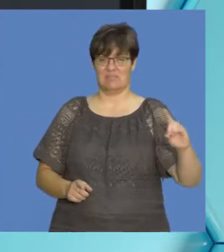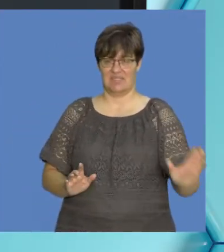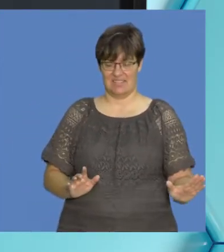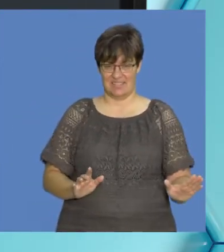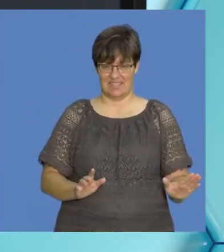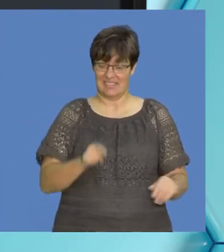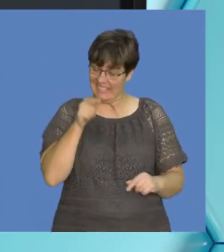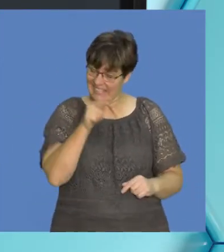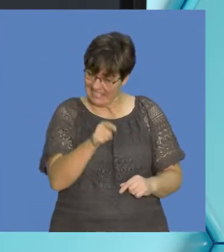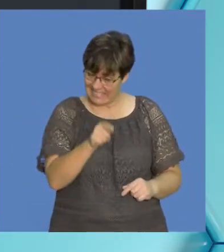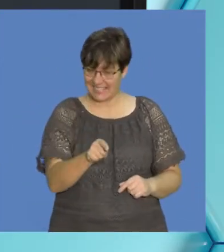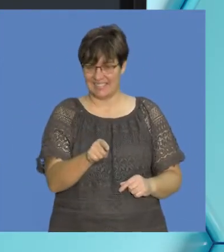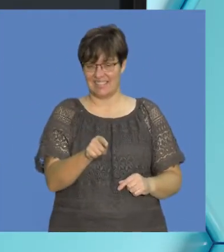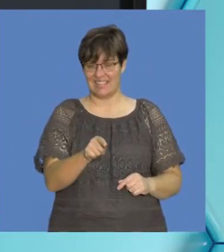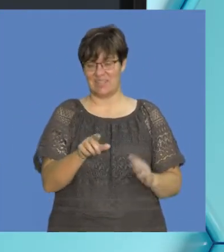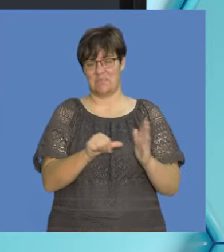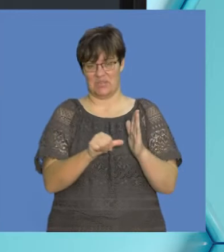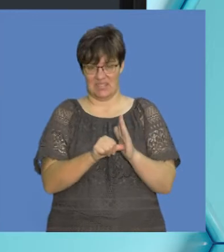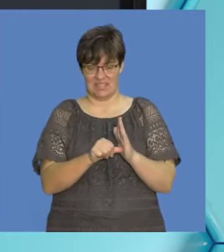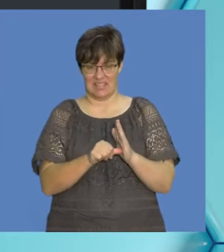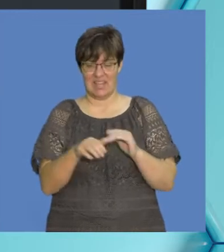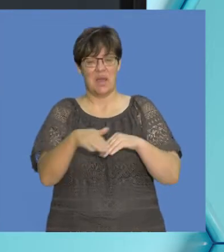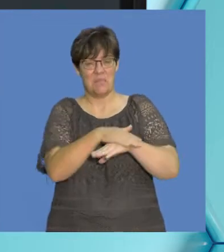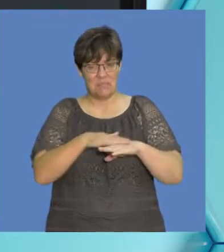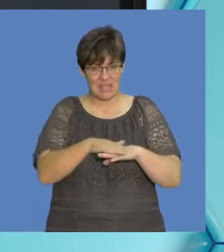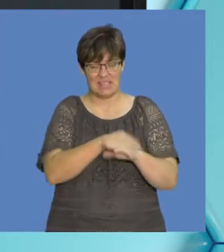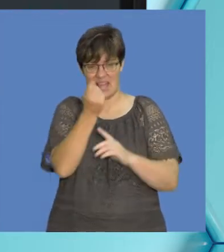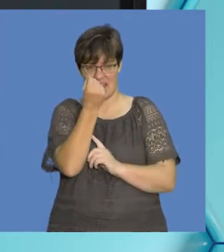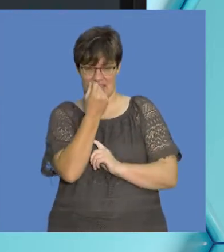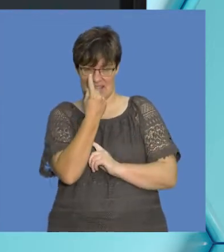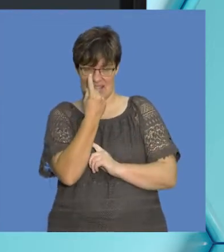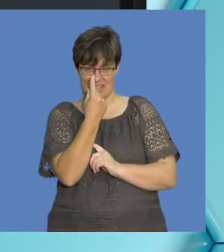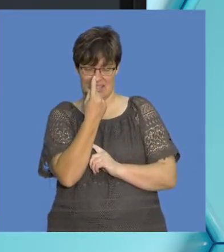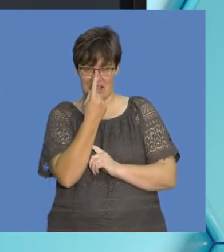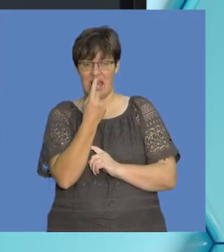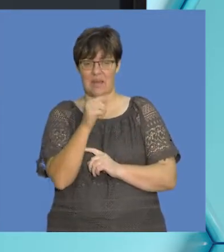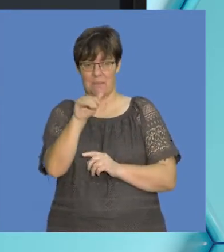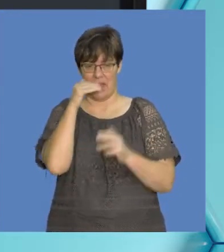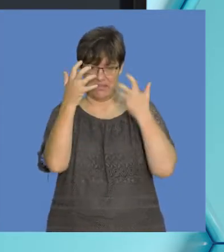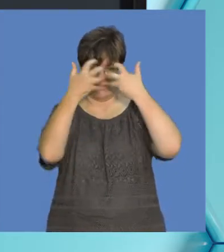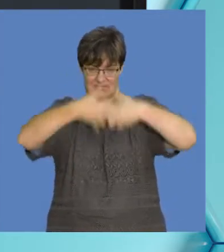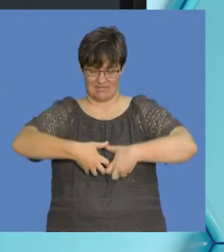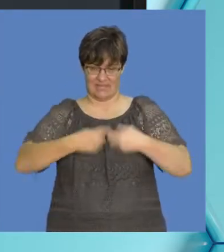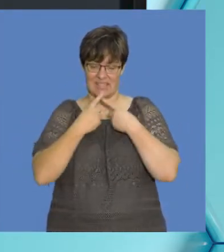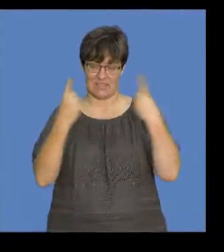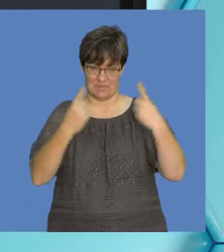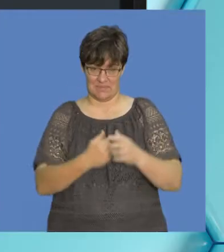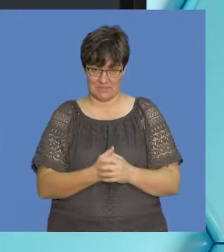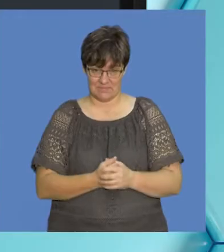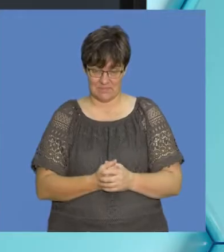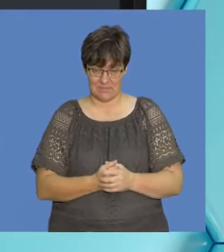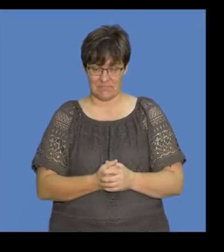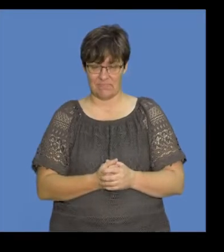accounting boffins, is the crux and the basis for the understanding of the bank reconciliation statement. Okay,